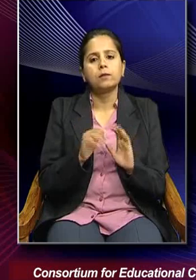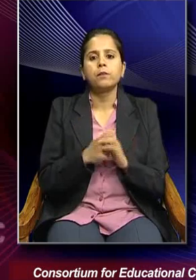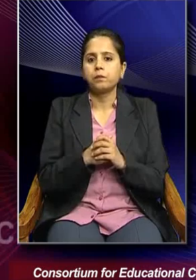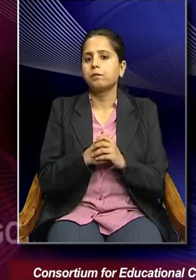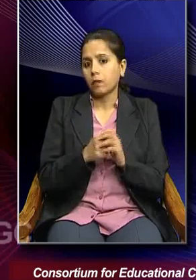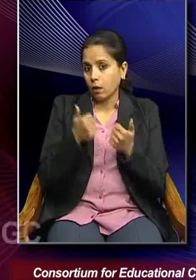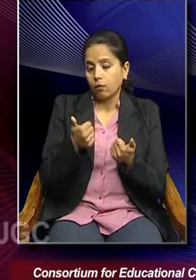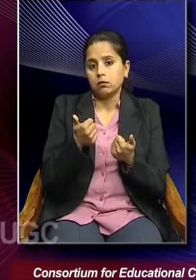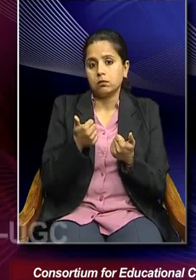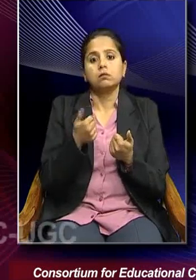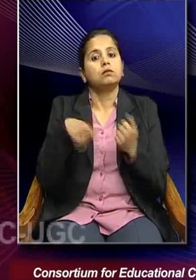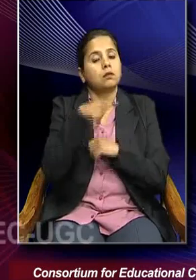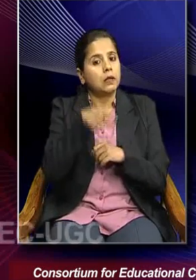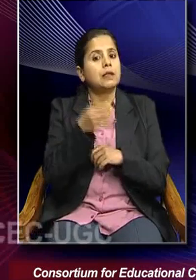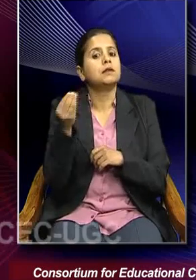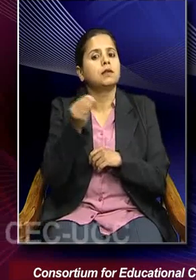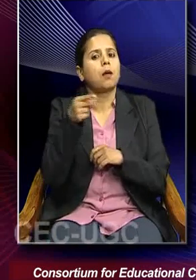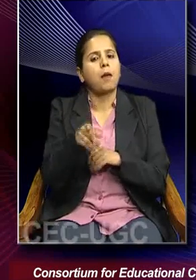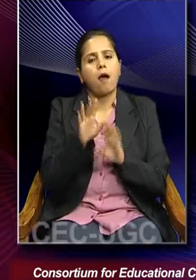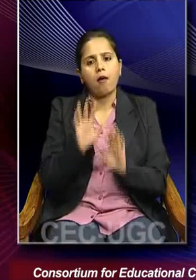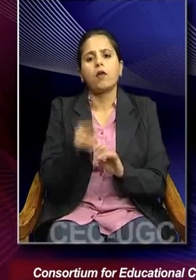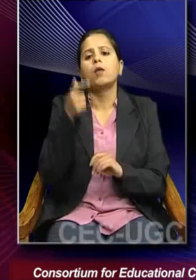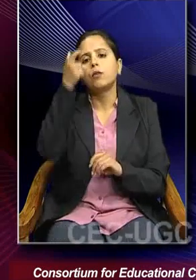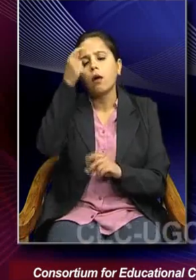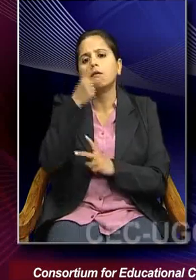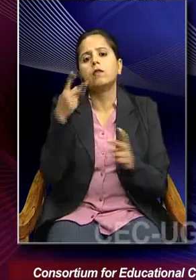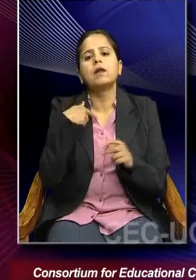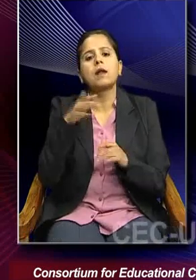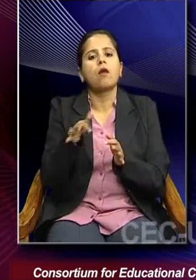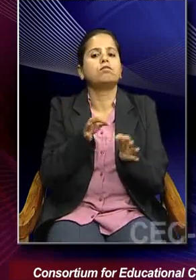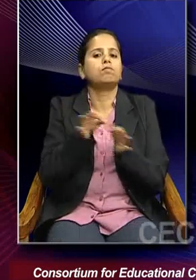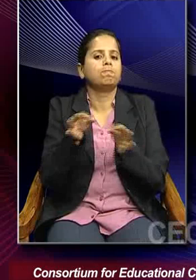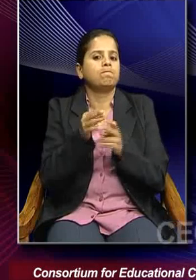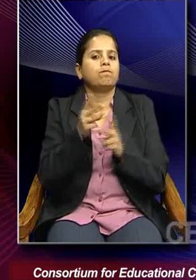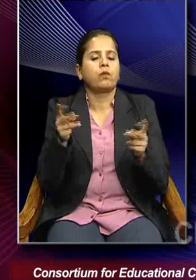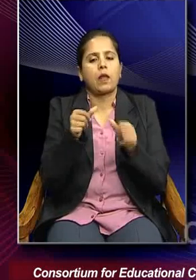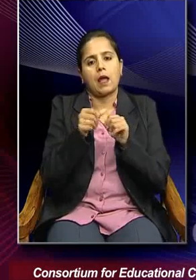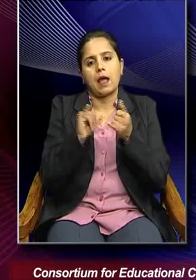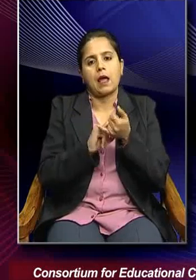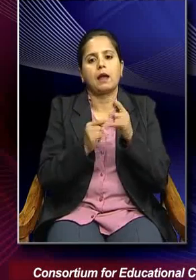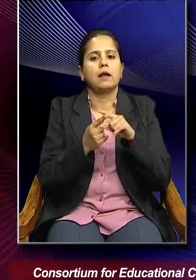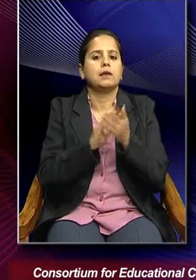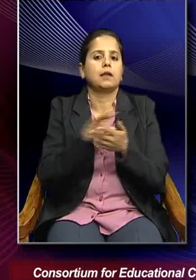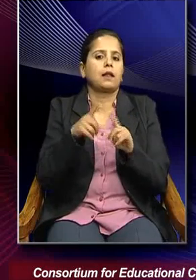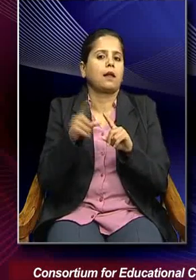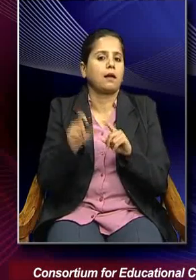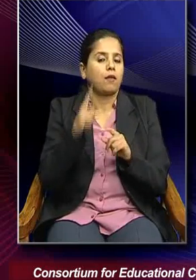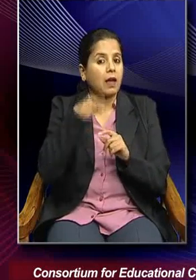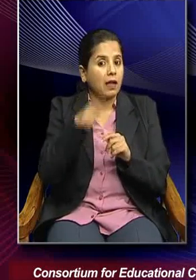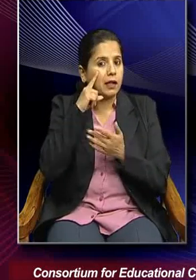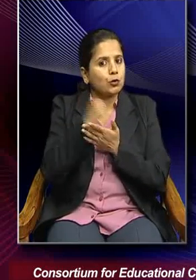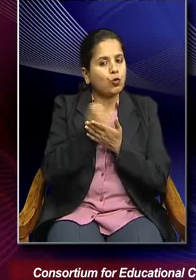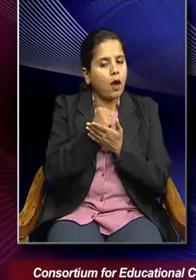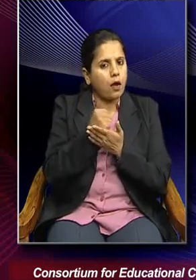Fine. So these are some of the issues that we deal in aesthetics, where we are trying to